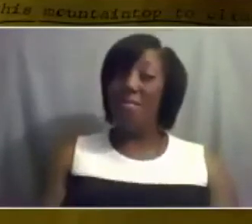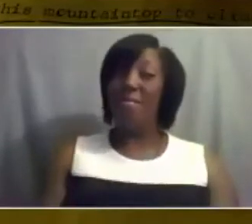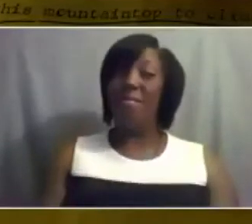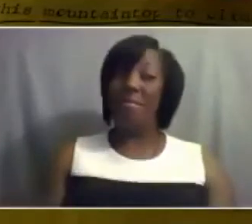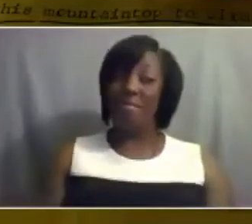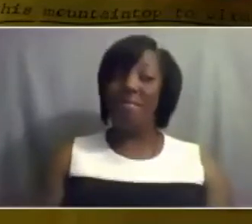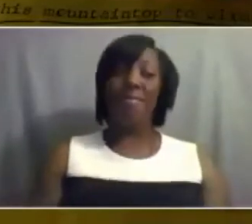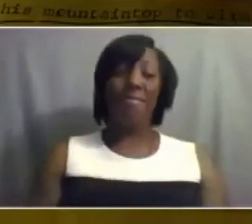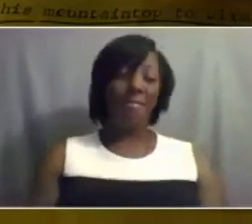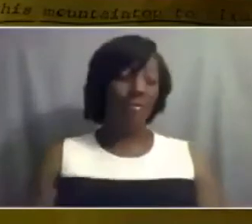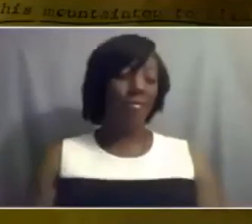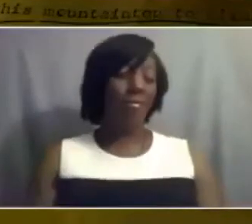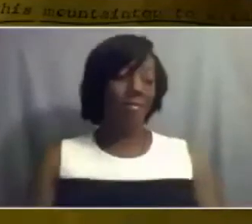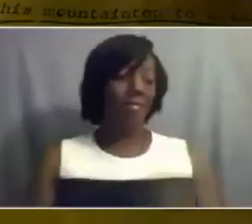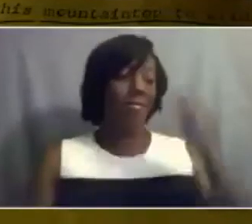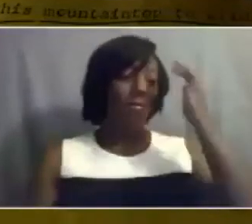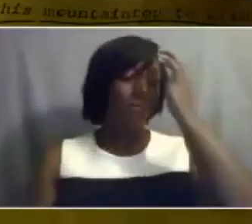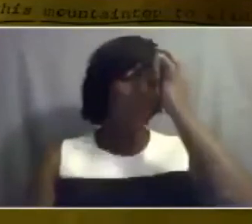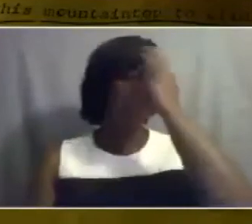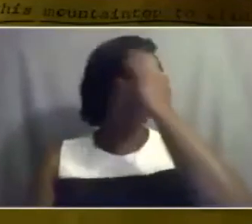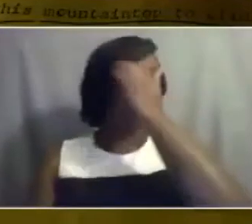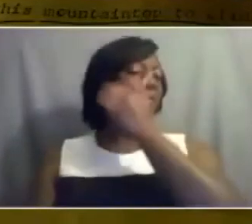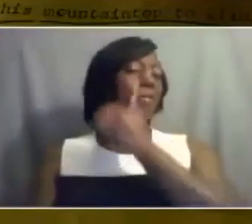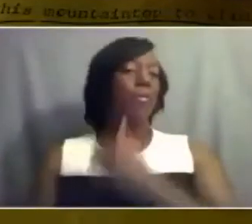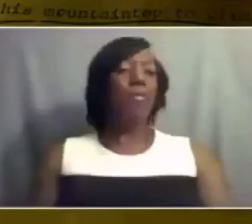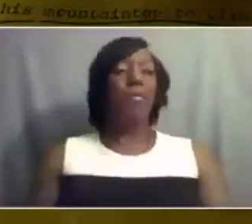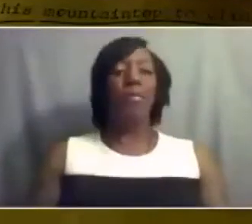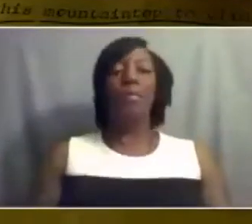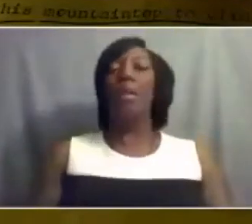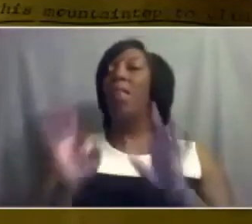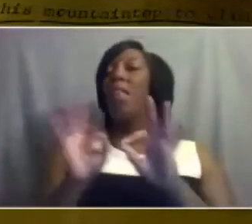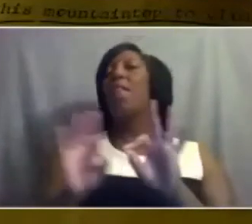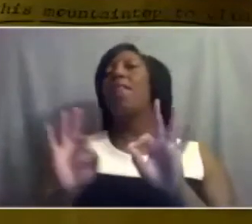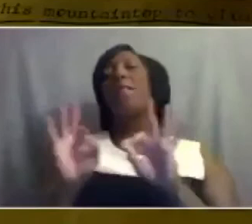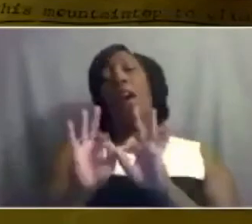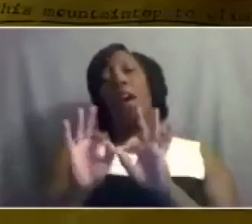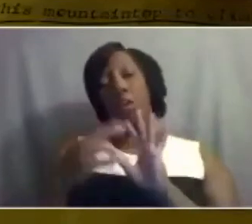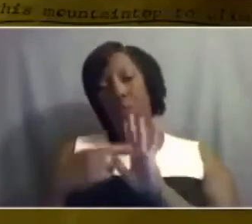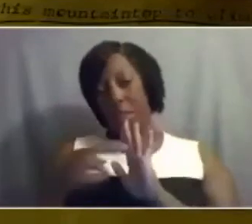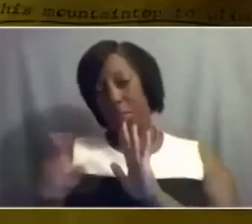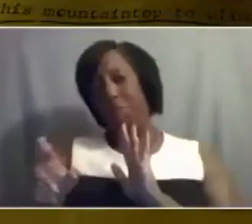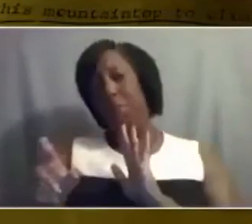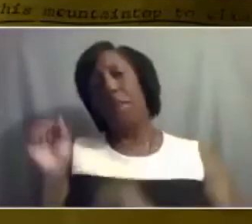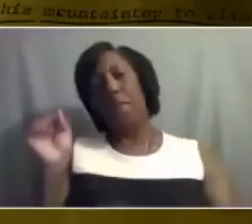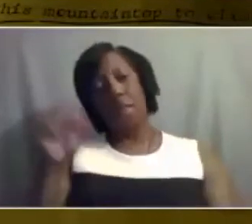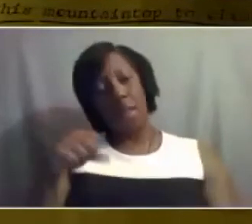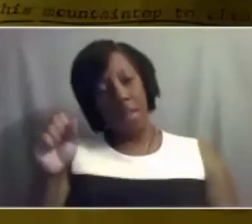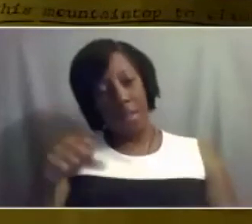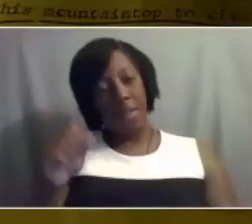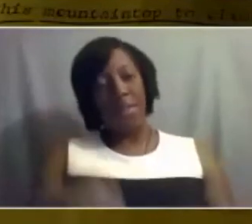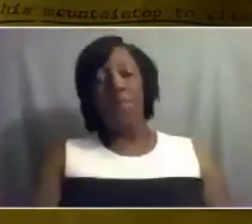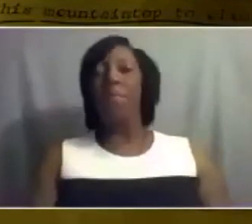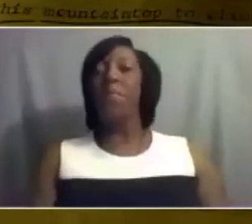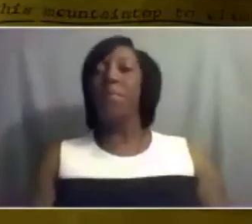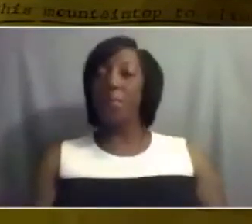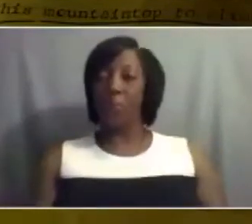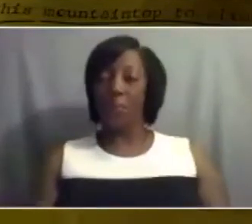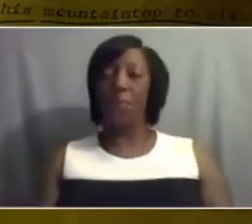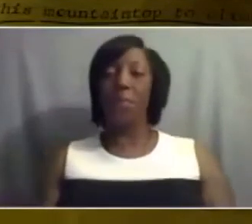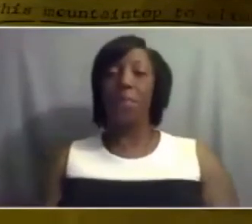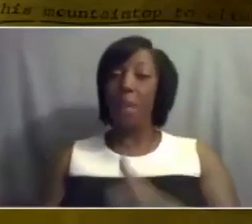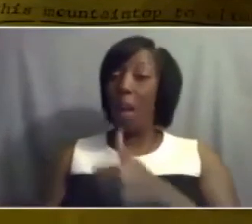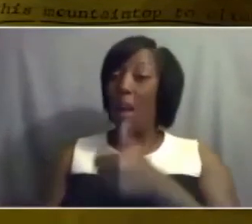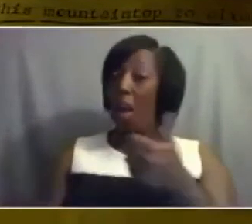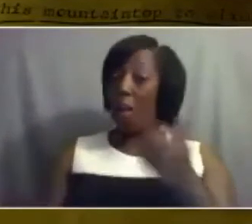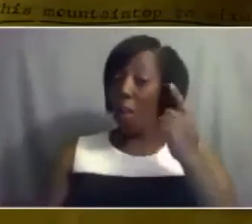Values have to be reflected in our actions and our strategies and our commitments. Faith without works is dead. Yeah, there you go. Others, other